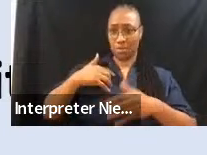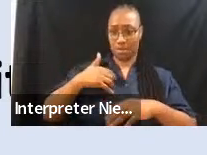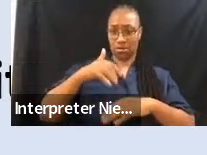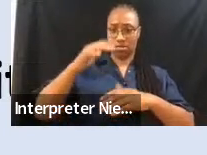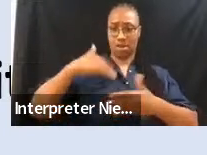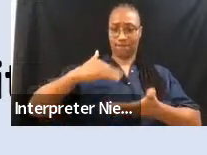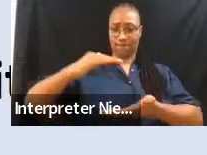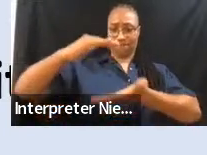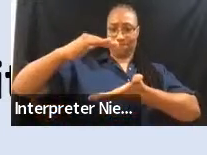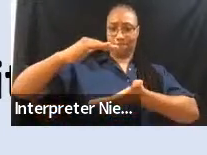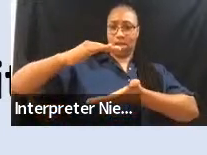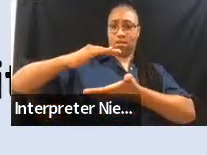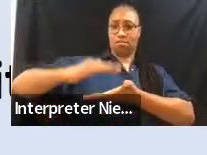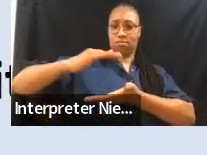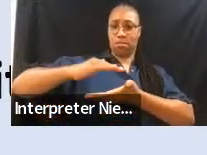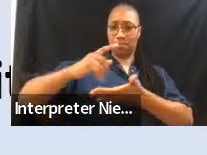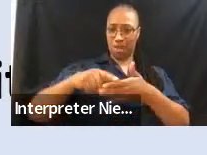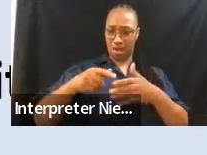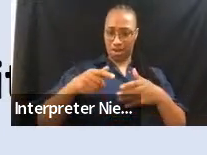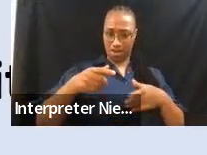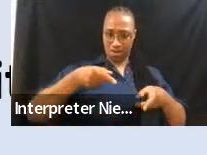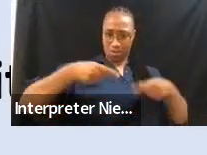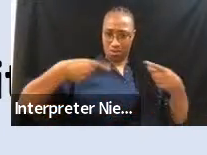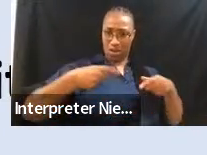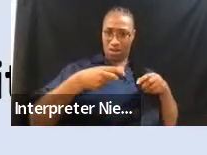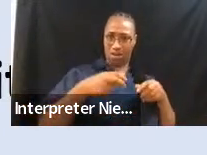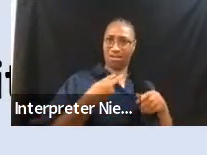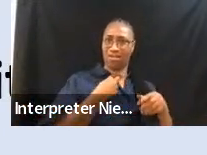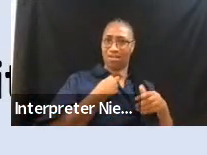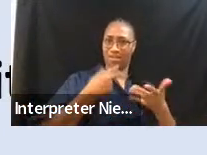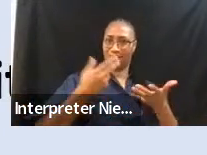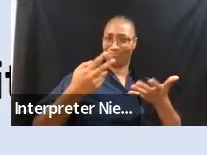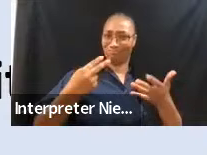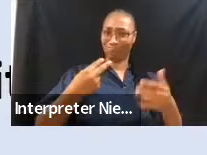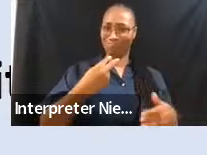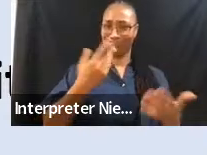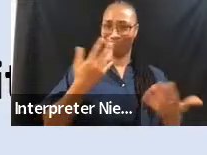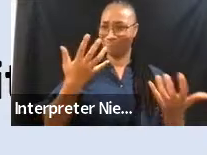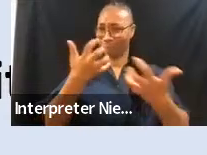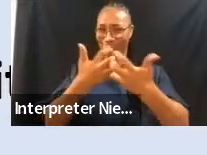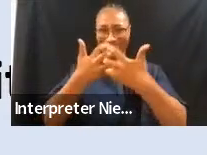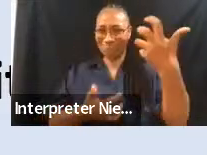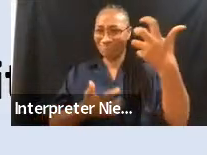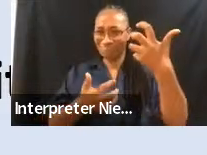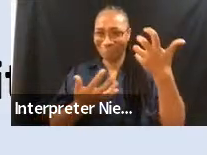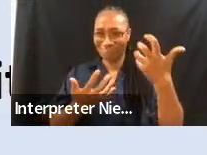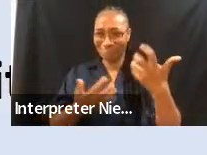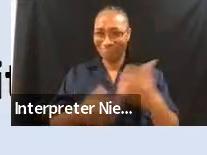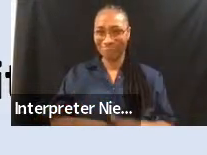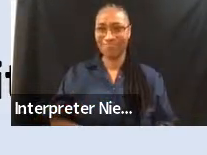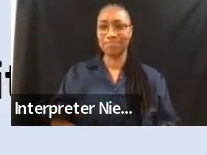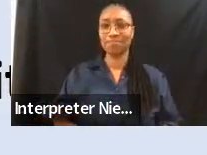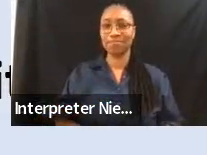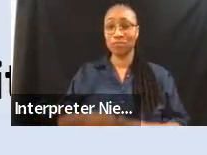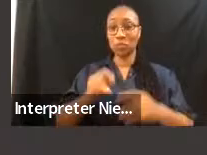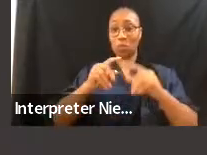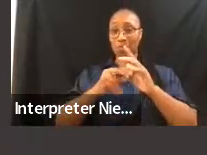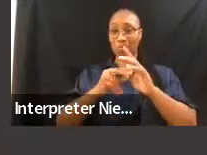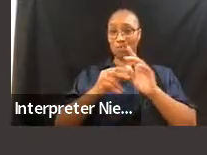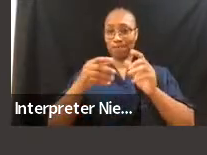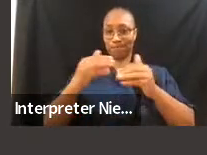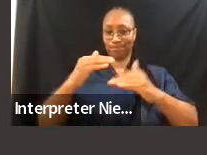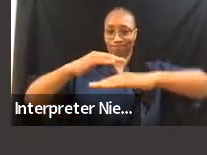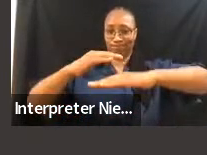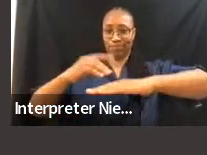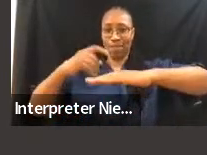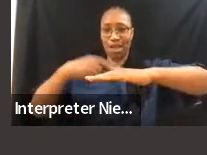health screenings like colorectal or bone density screenings because of the lack of accessible equipment. Next slide.